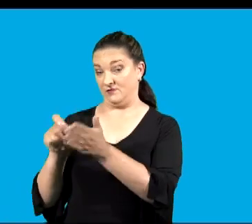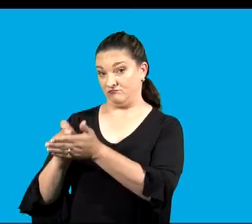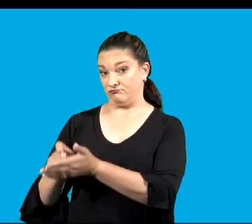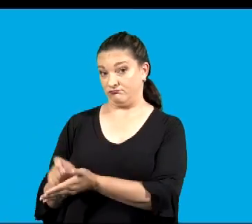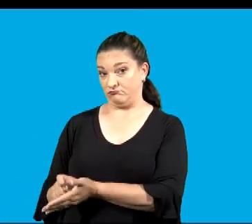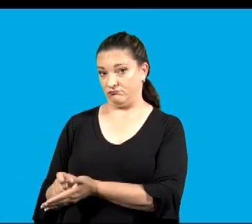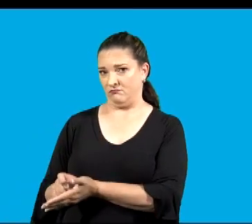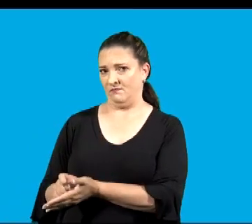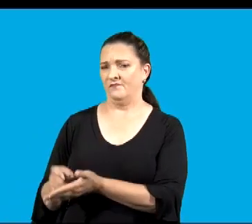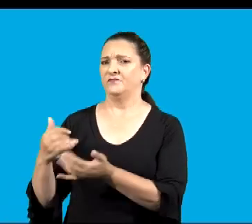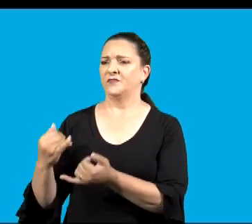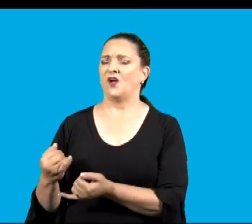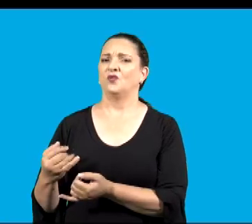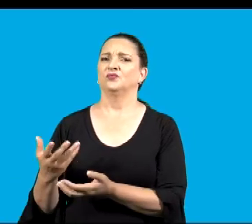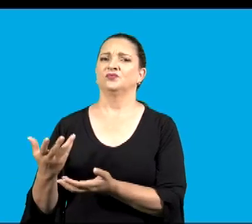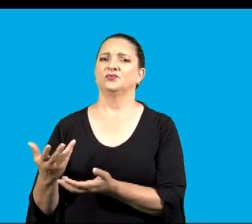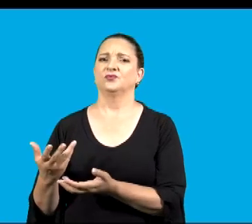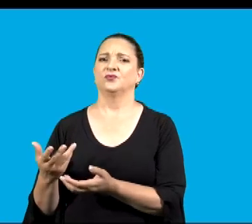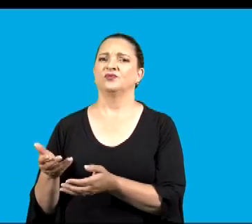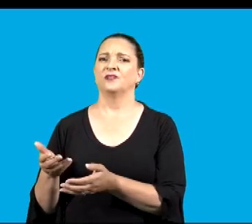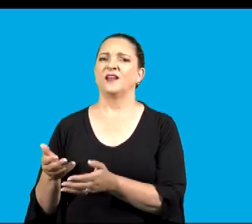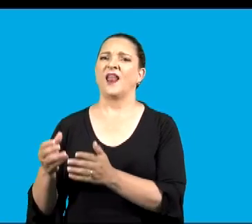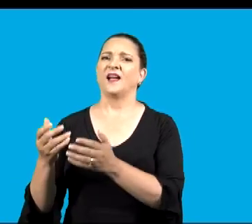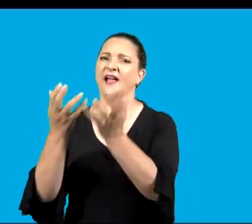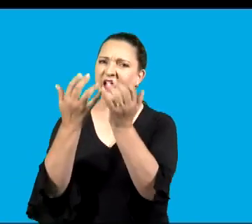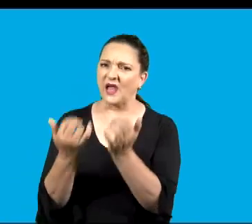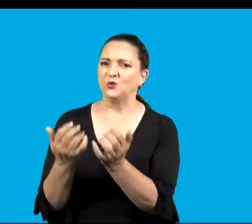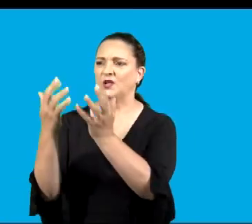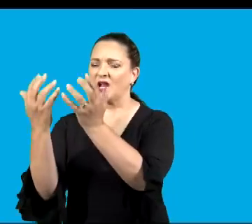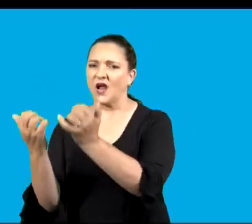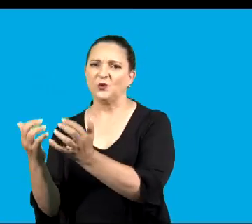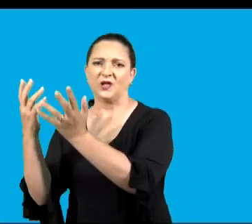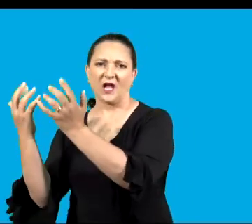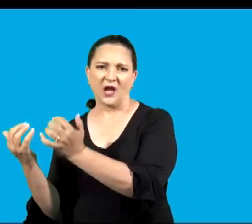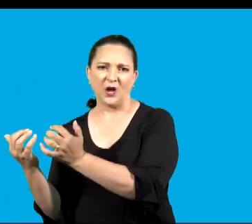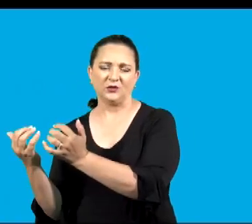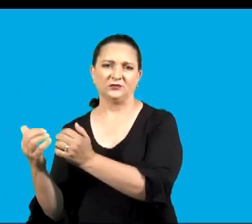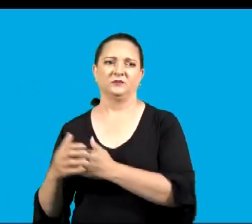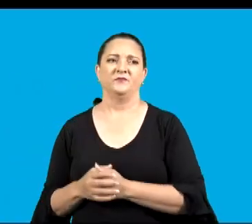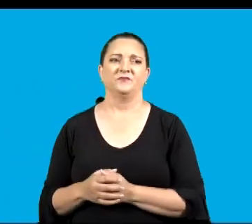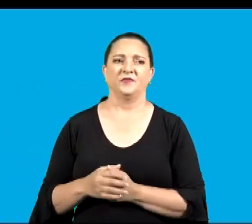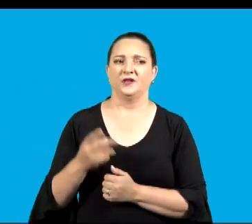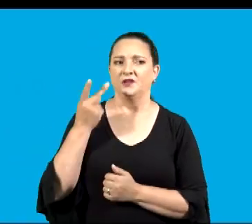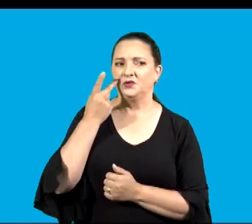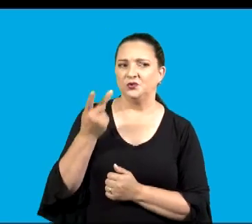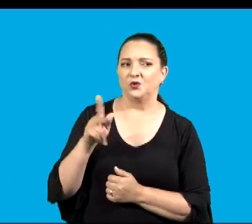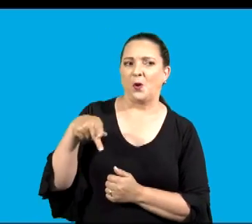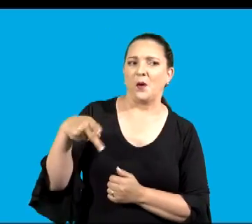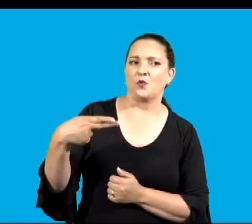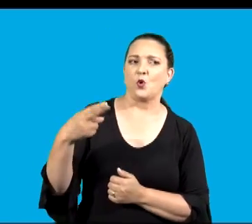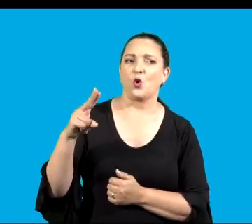are dealing with individual accounts. For example, we must be looking at either